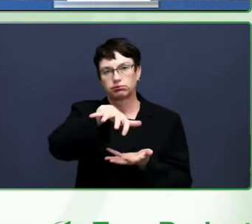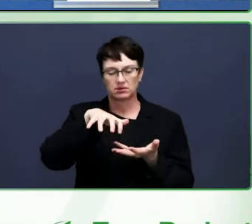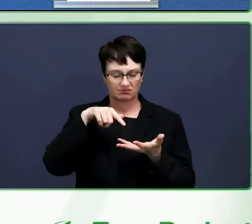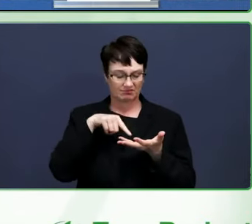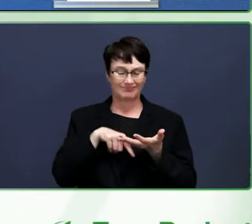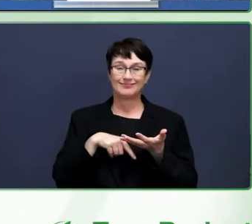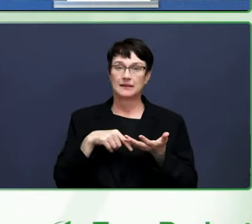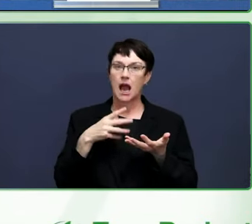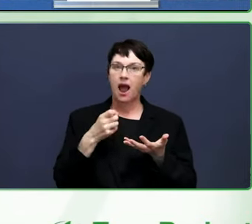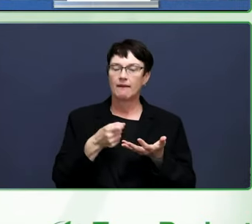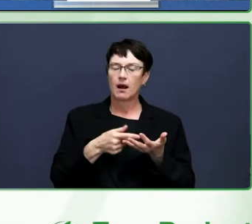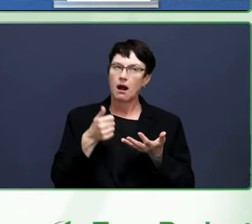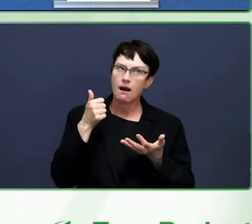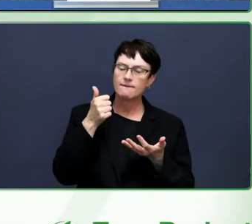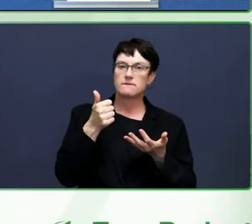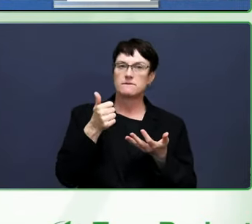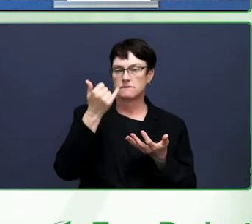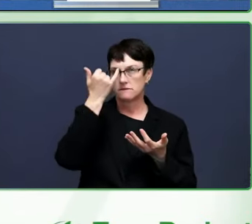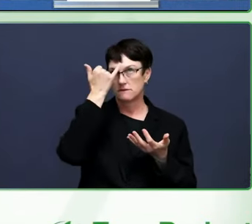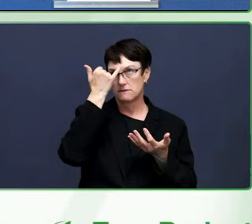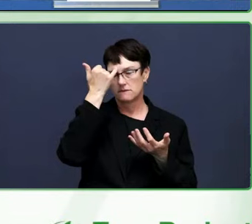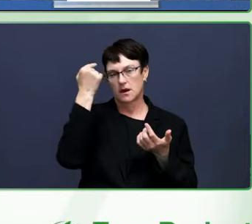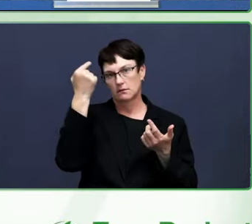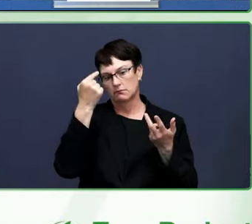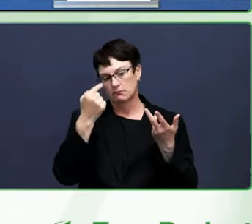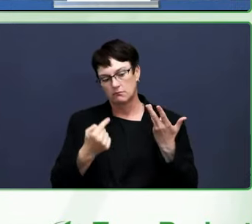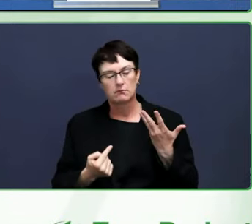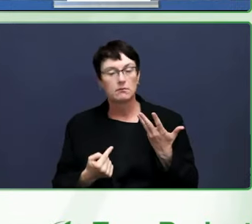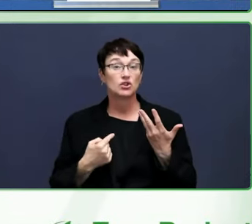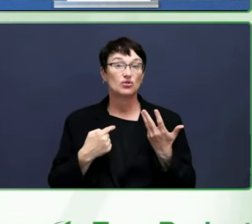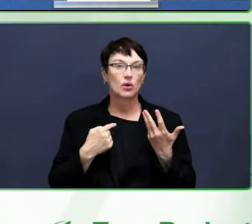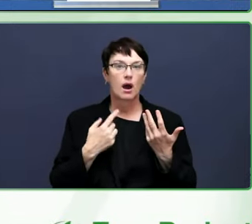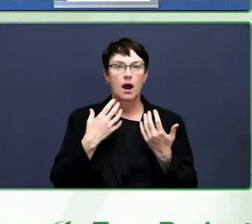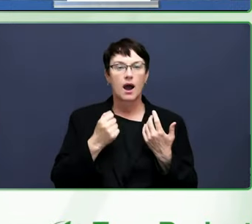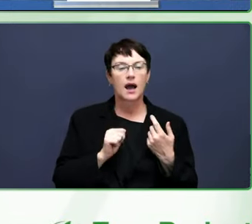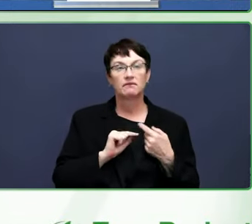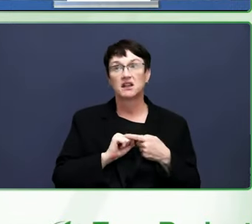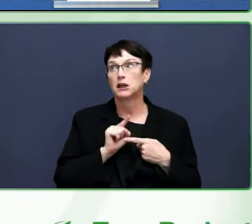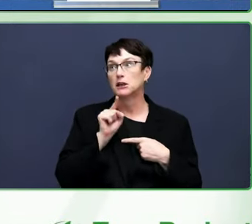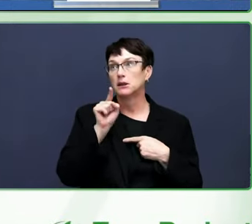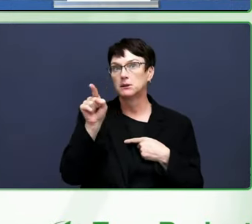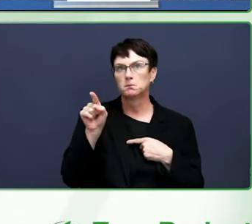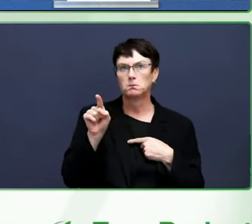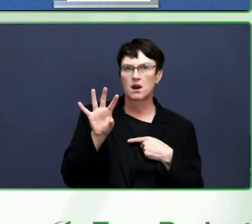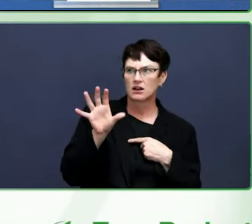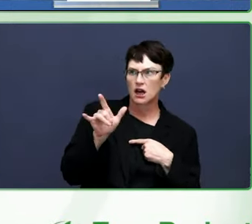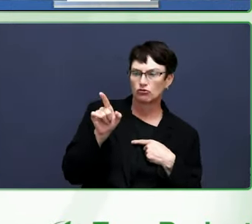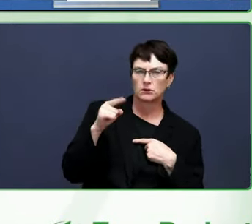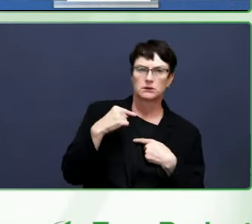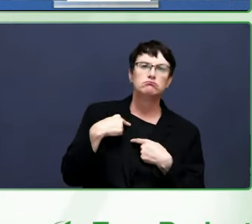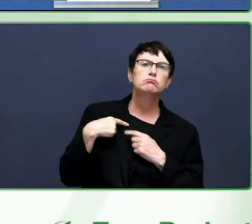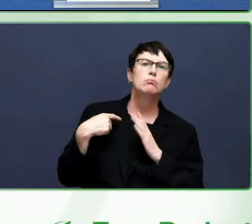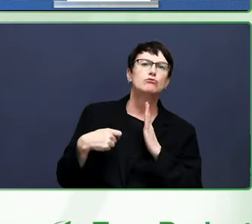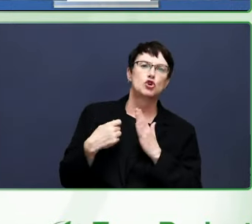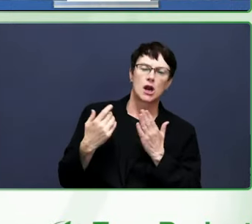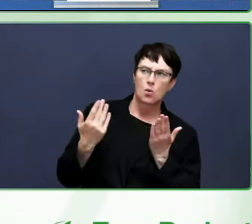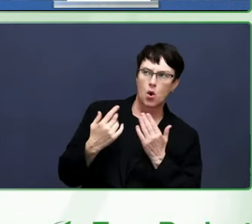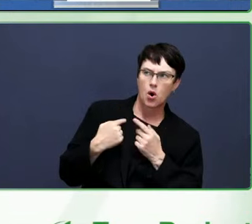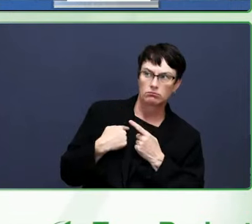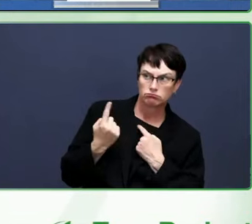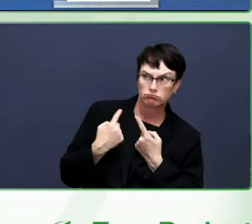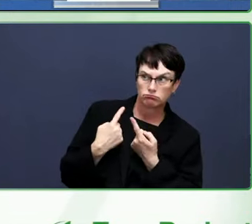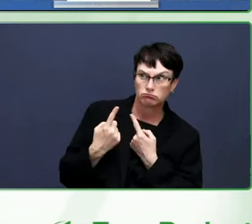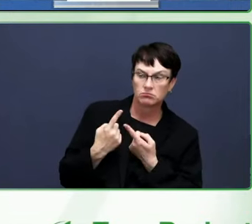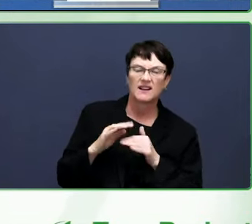policy briefs of projects that we have done together with other European countries. And one is how to develop